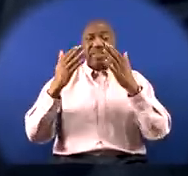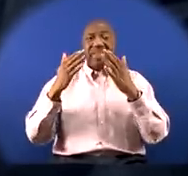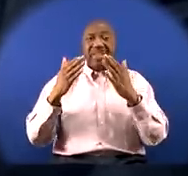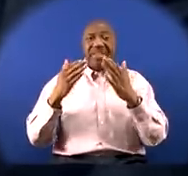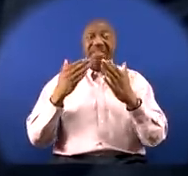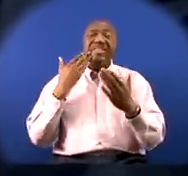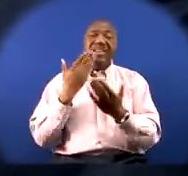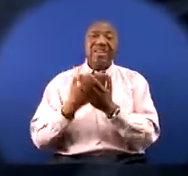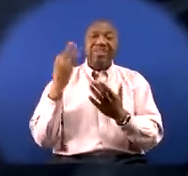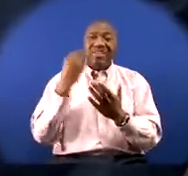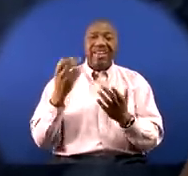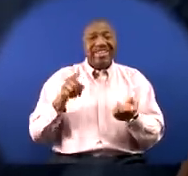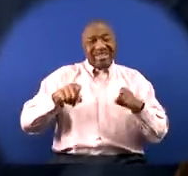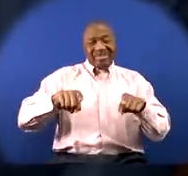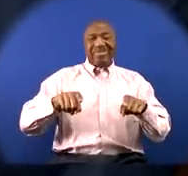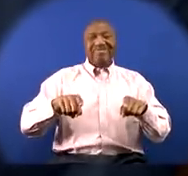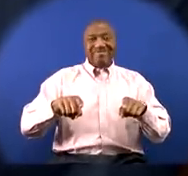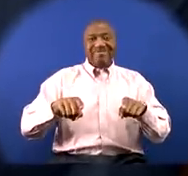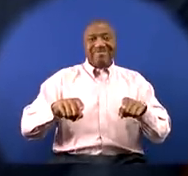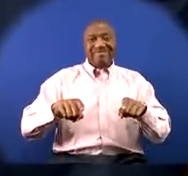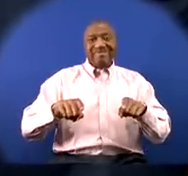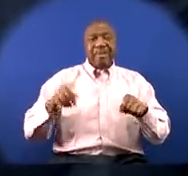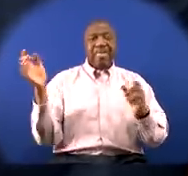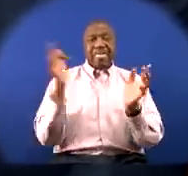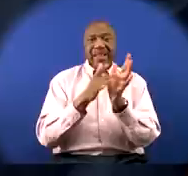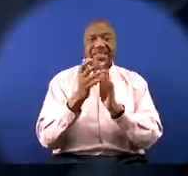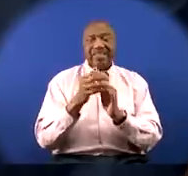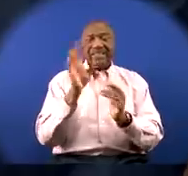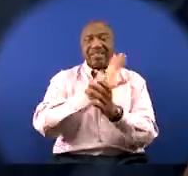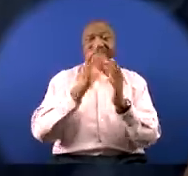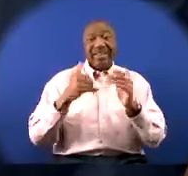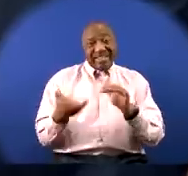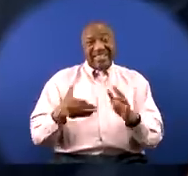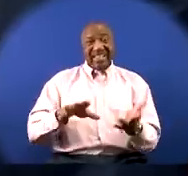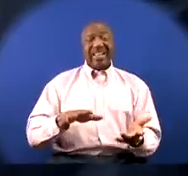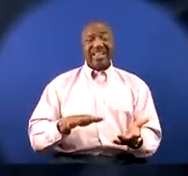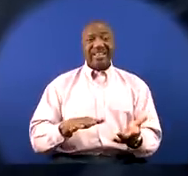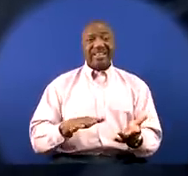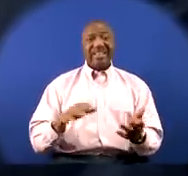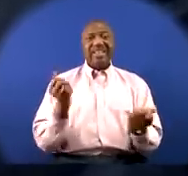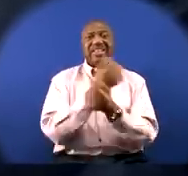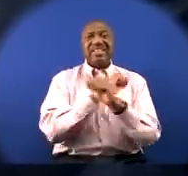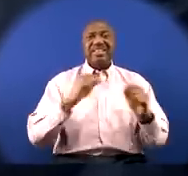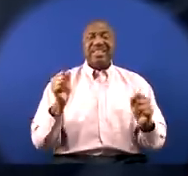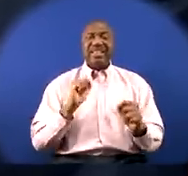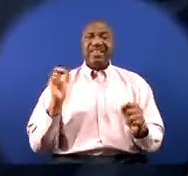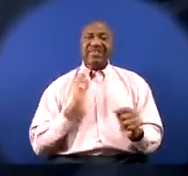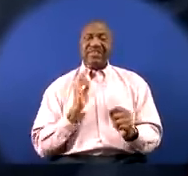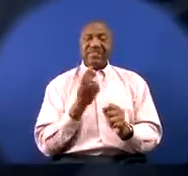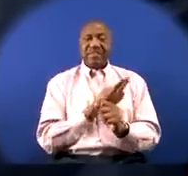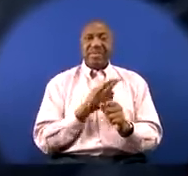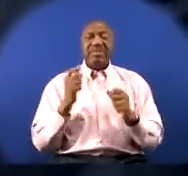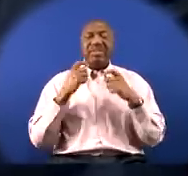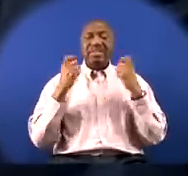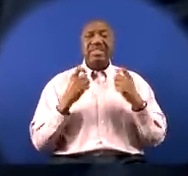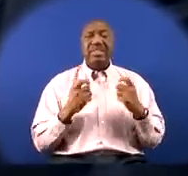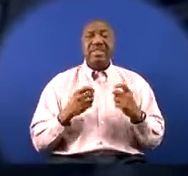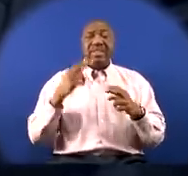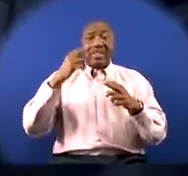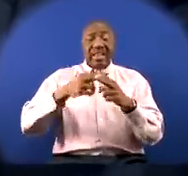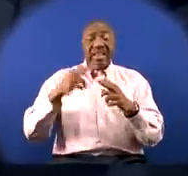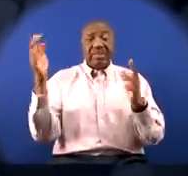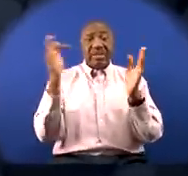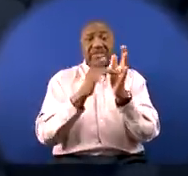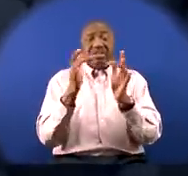Good Friday has come and that Jesus Christ has died to save us from our sin. So it's in the name